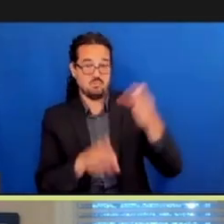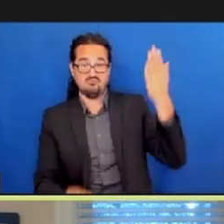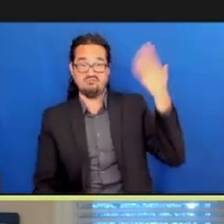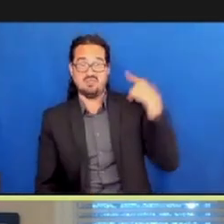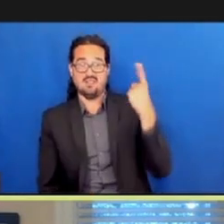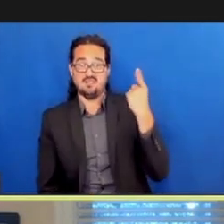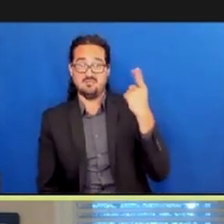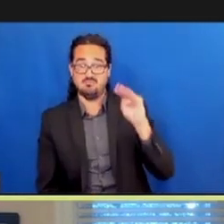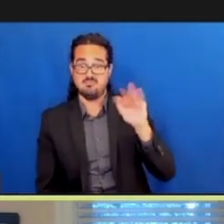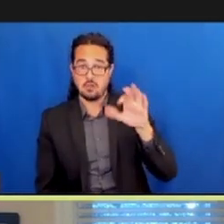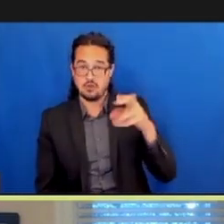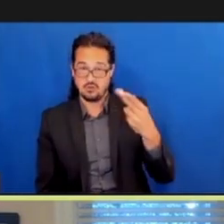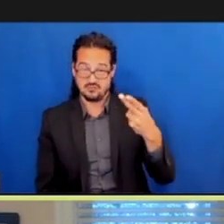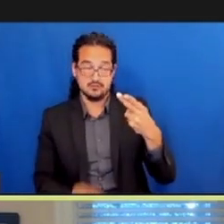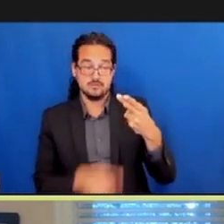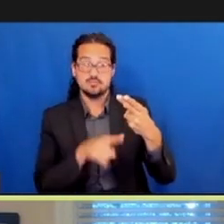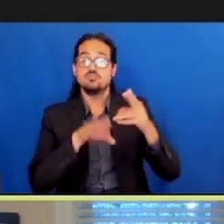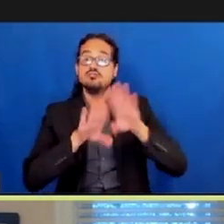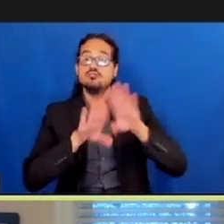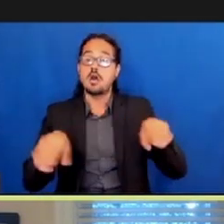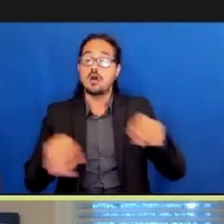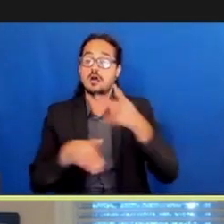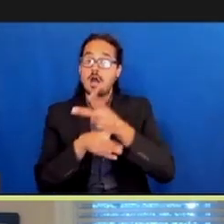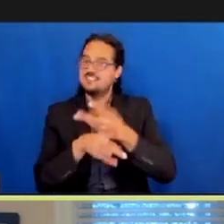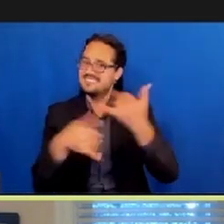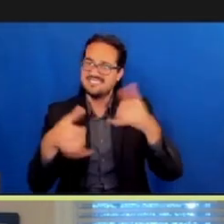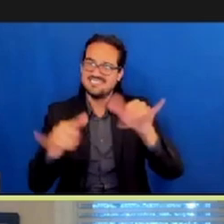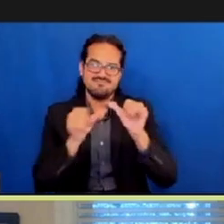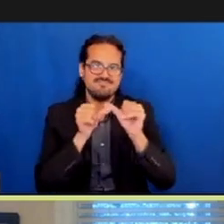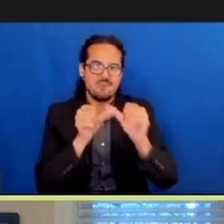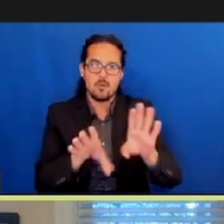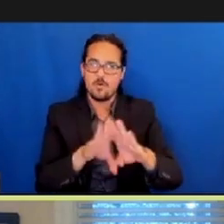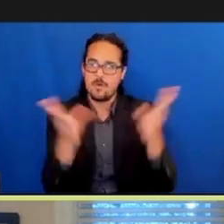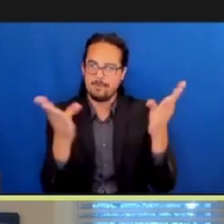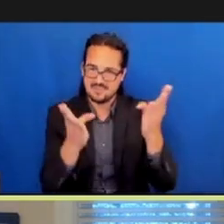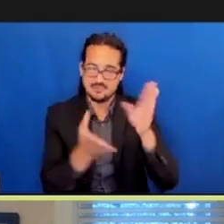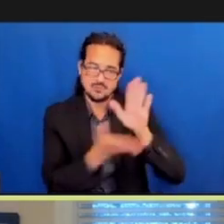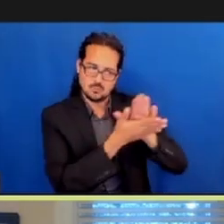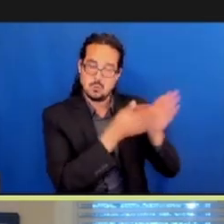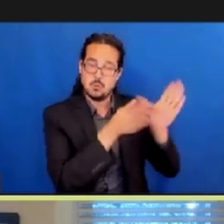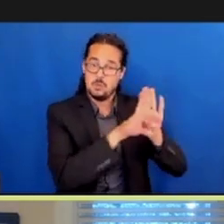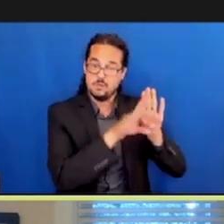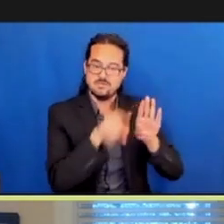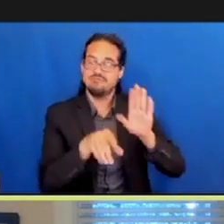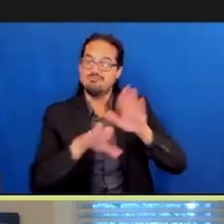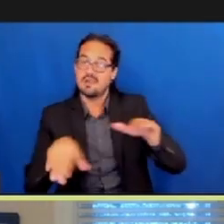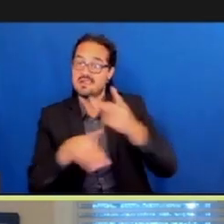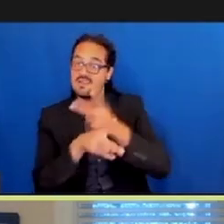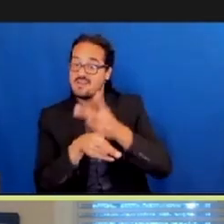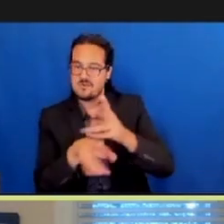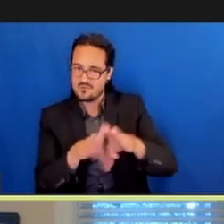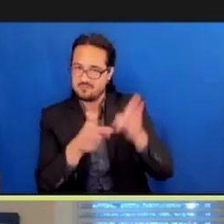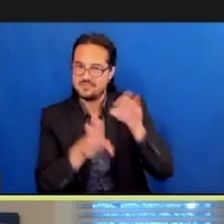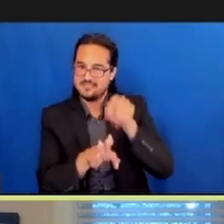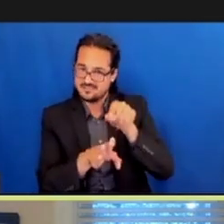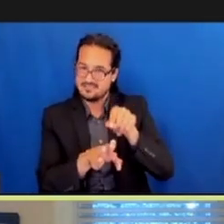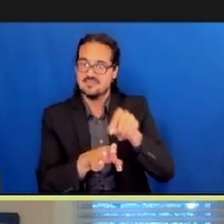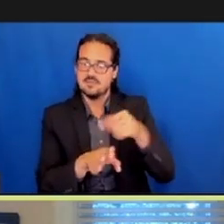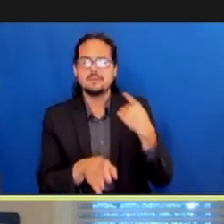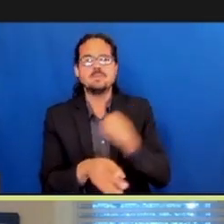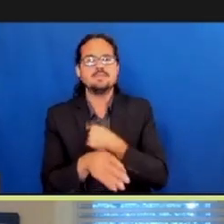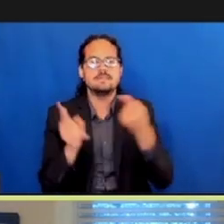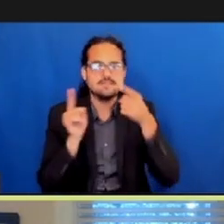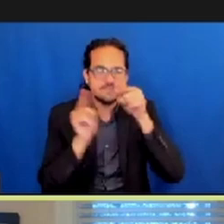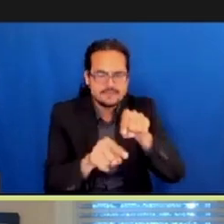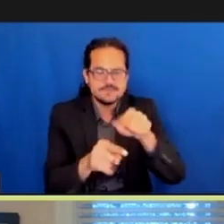isolate and quarantine. And that's where we really can be very effective. We were able to contain an outbreak to 2 grade levels and not spread throughout the school because